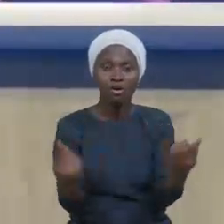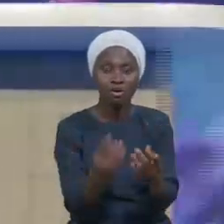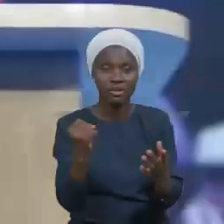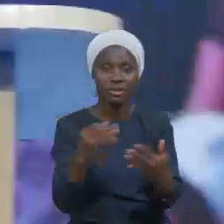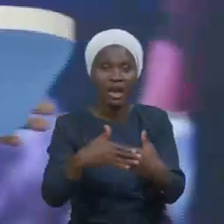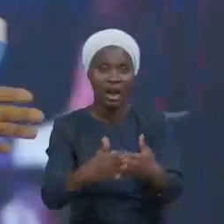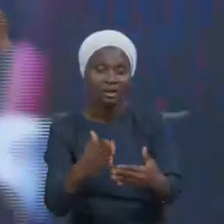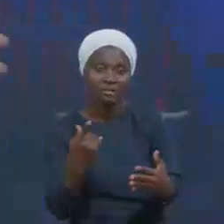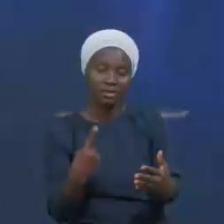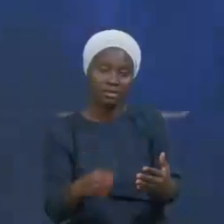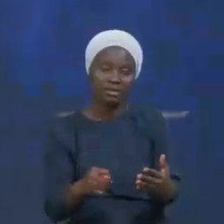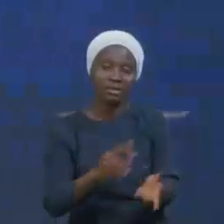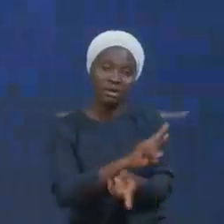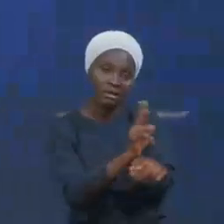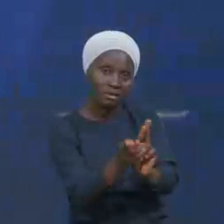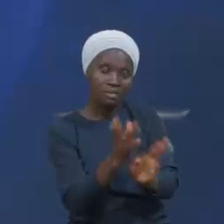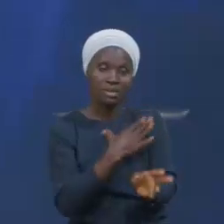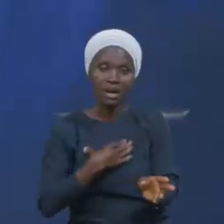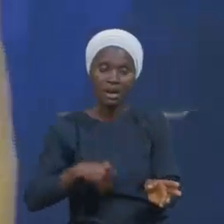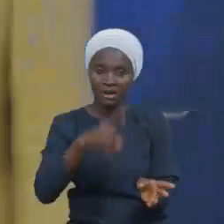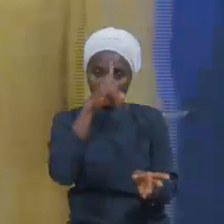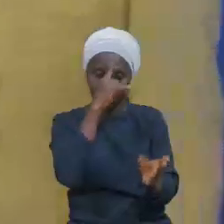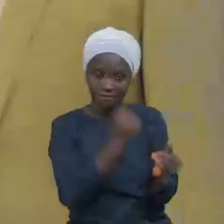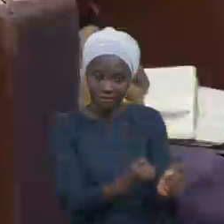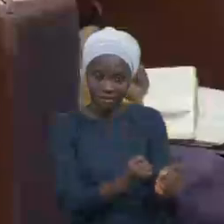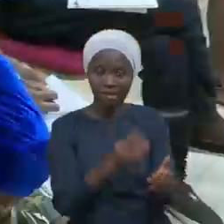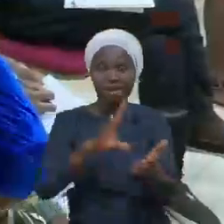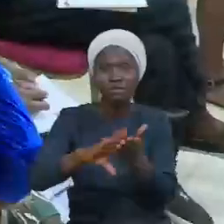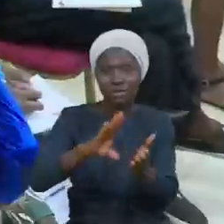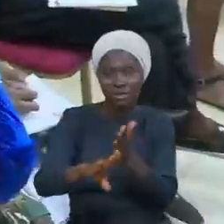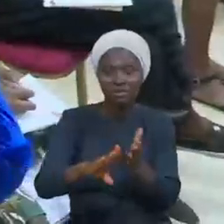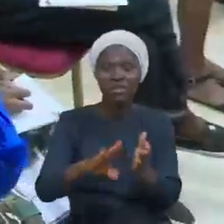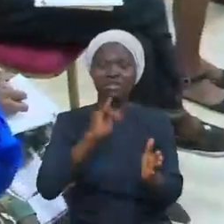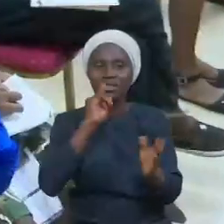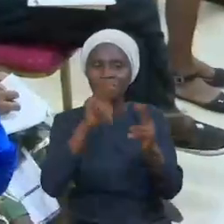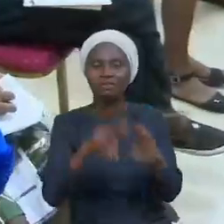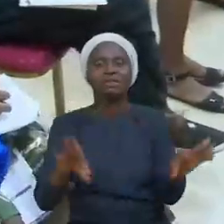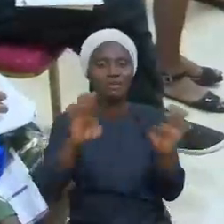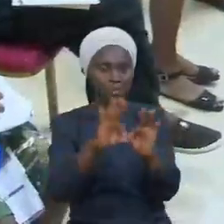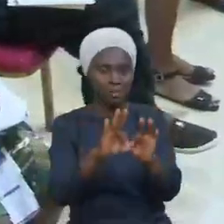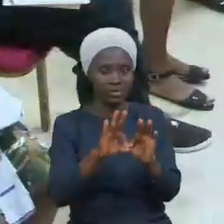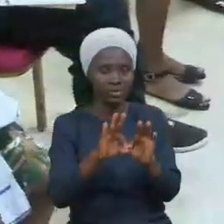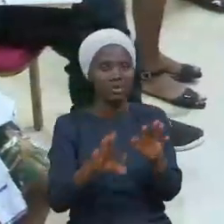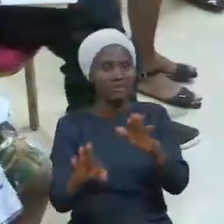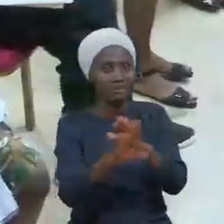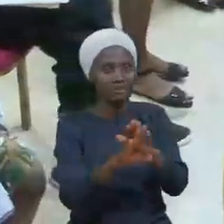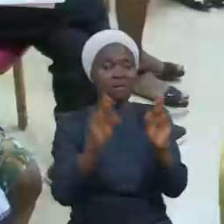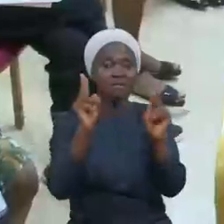after repentance and faith. Forgiveness is fundamental. fundamental to